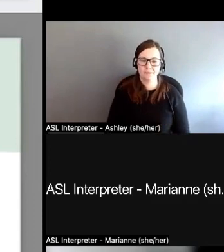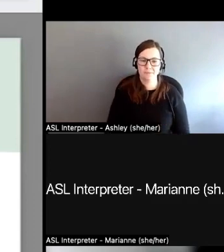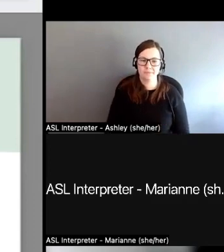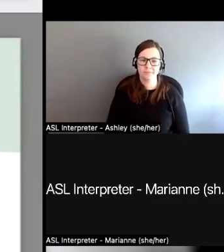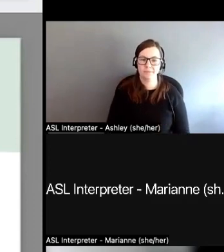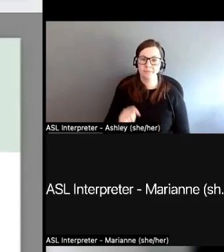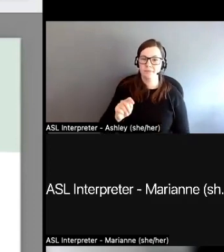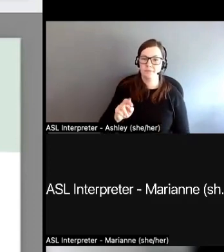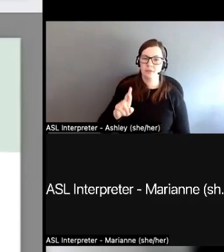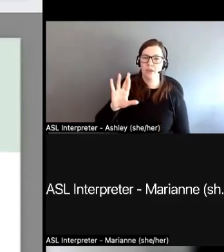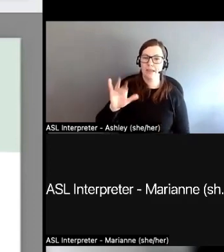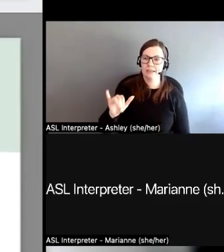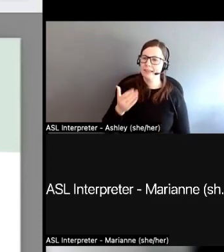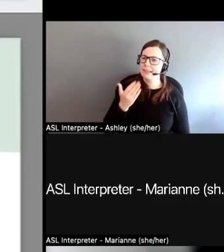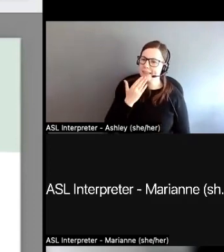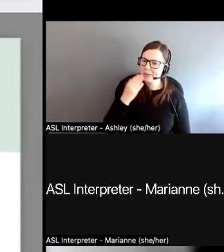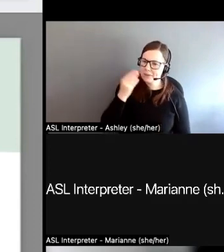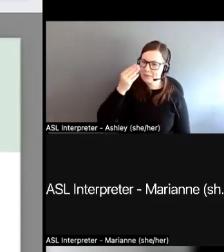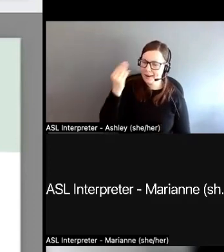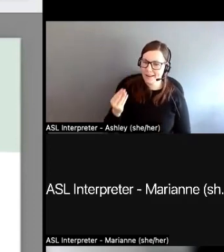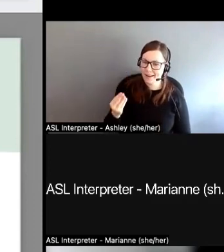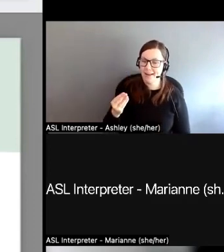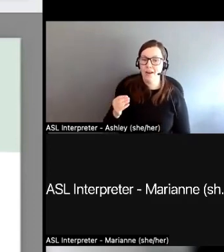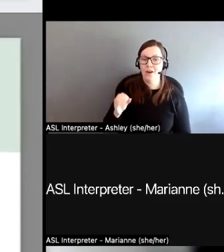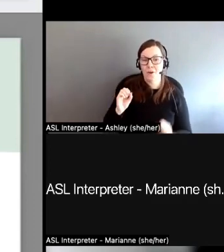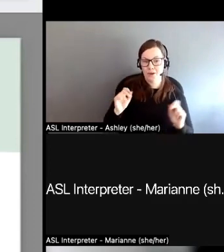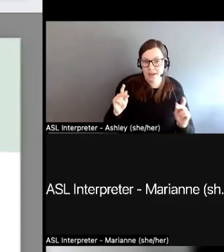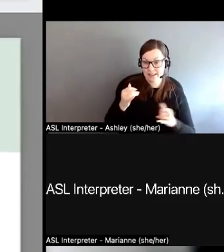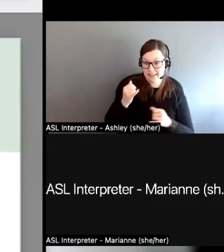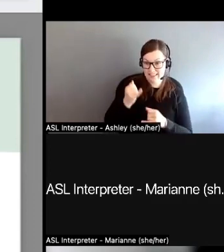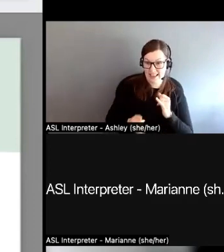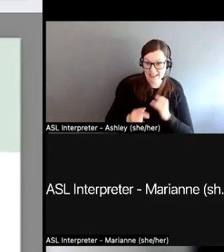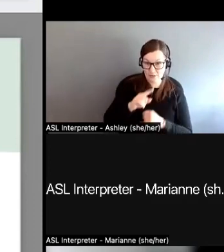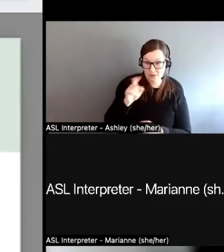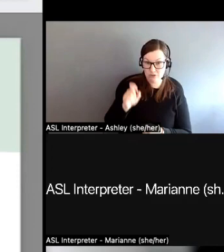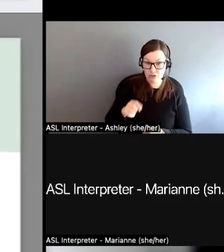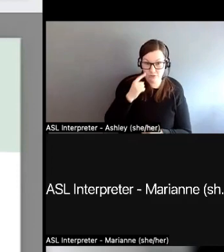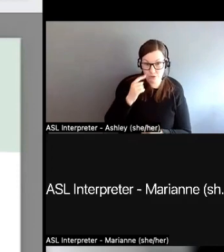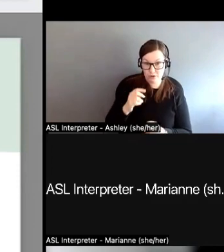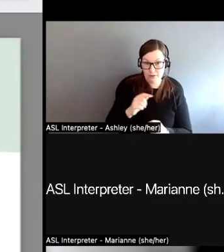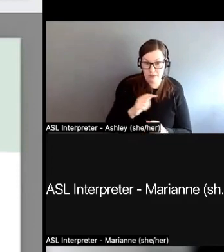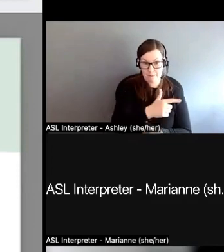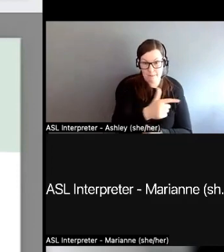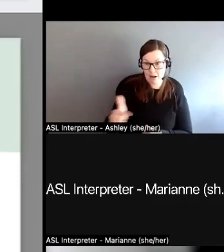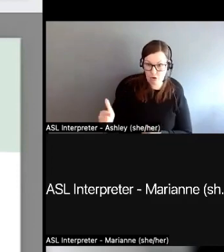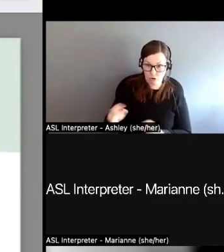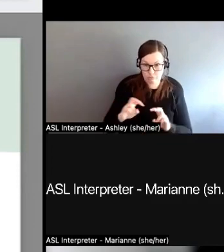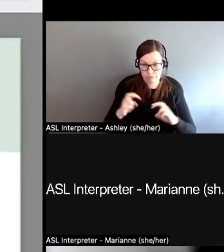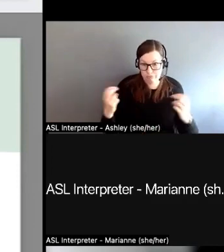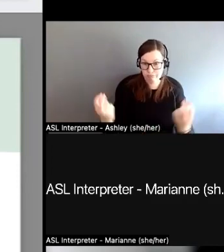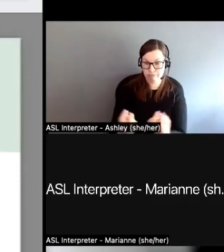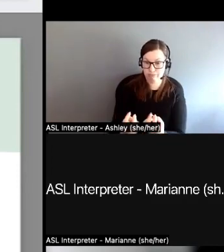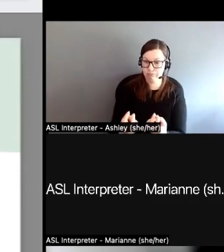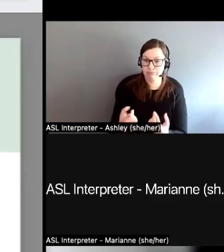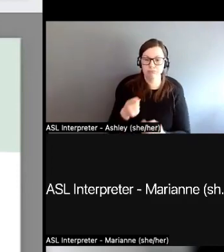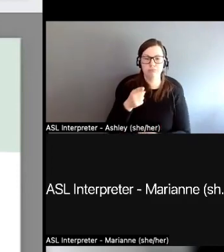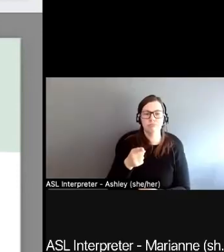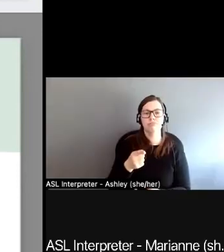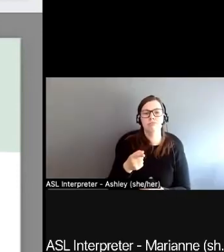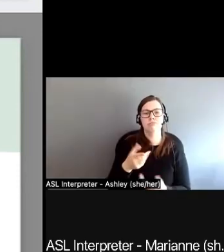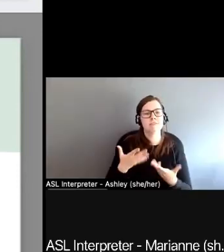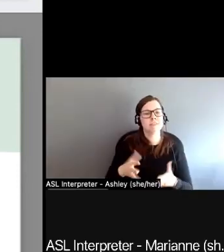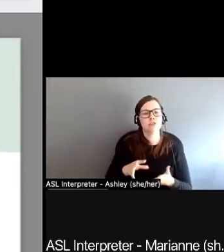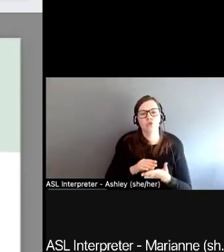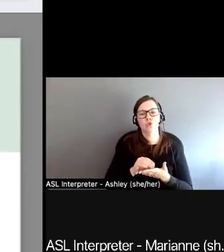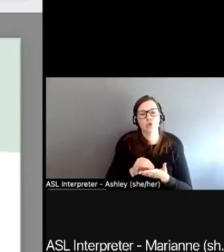Okay, so our last question for the panelists is, what did you learn? What advice, tools, tips